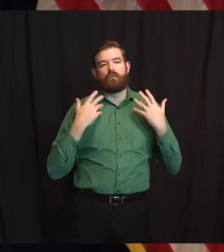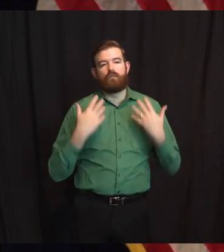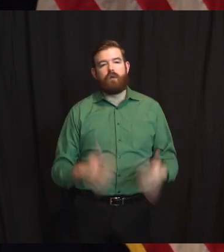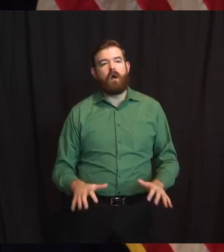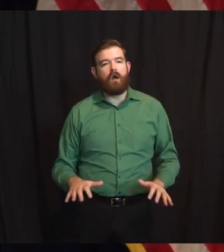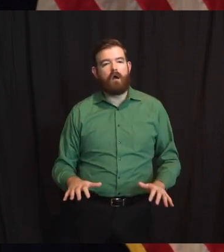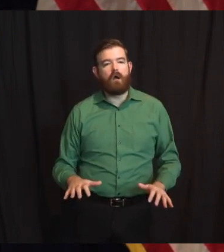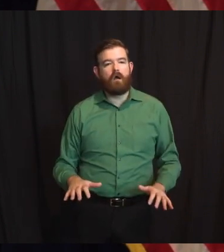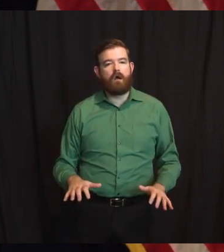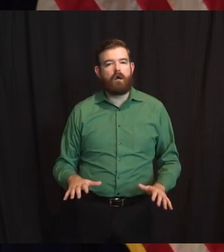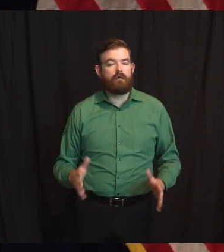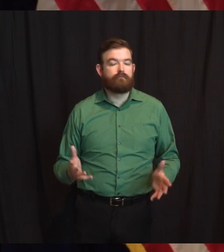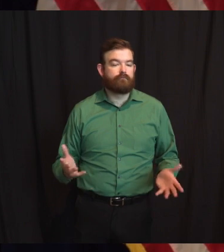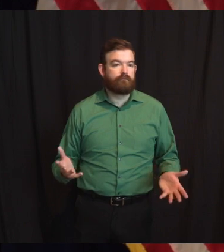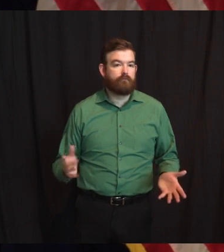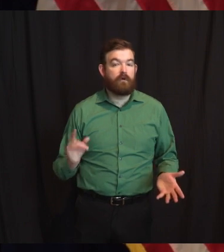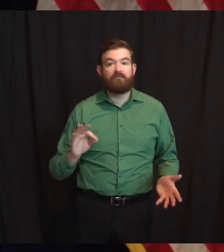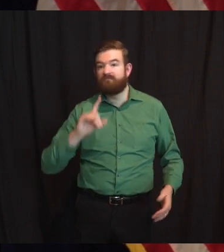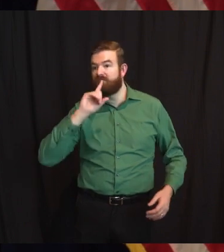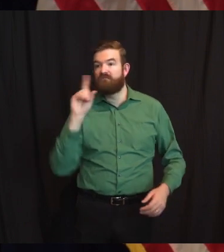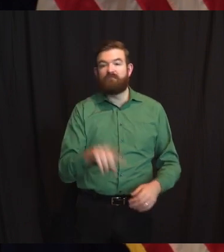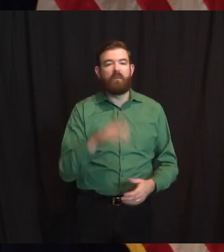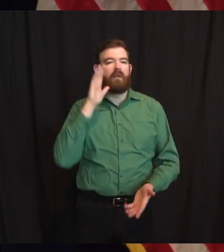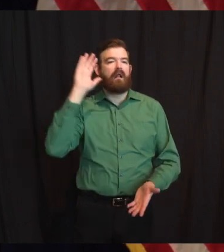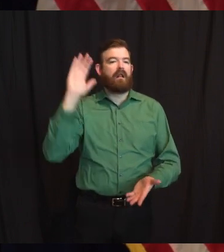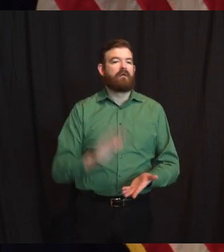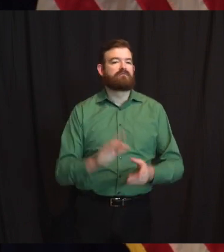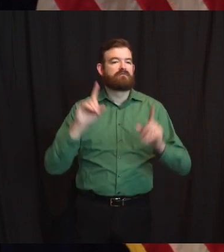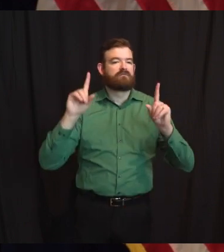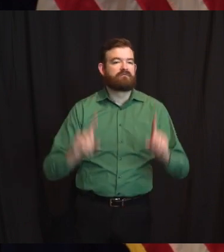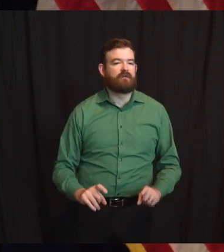almost daily. There's a Rite Aid in Neptune, which is about 15 minutes